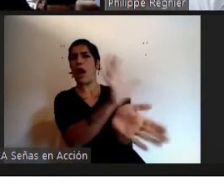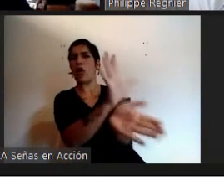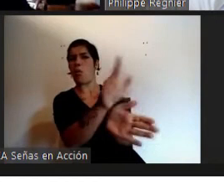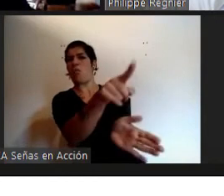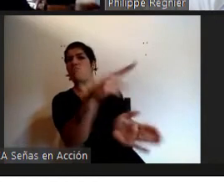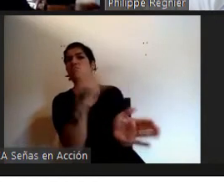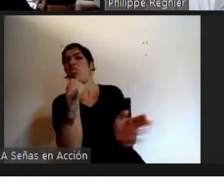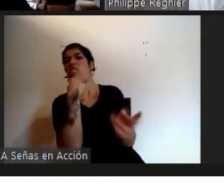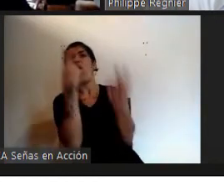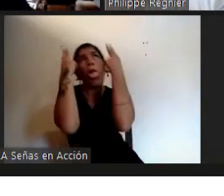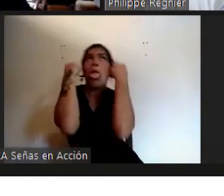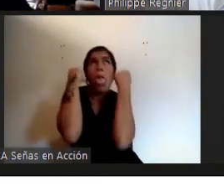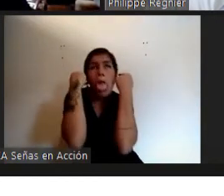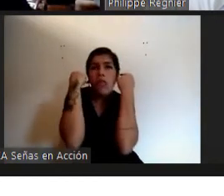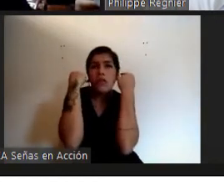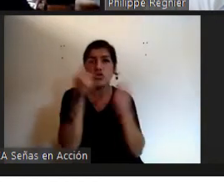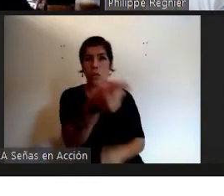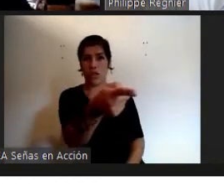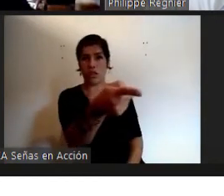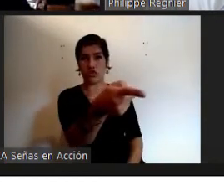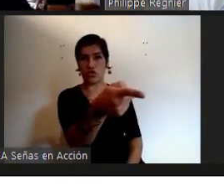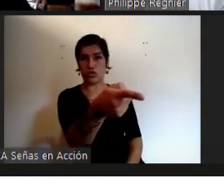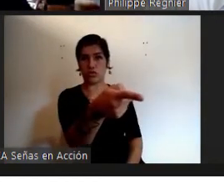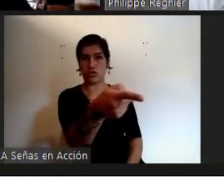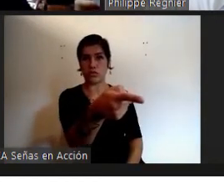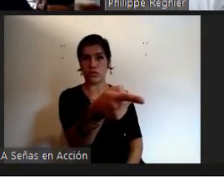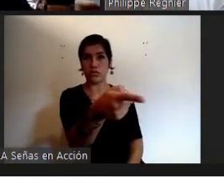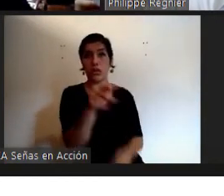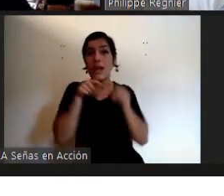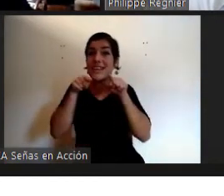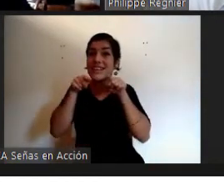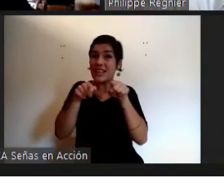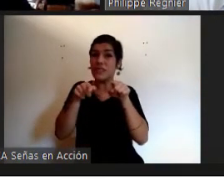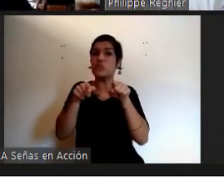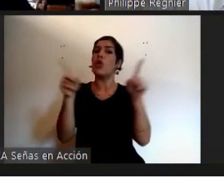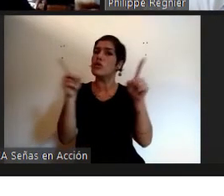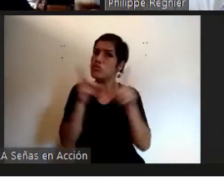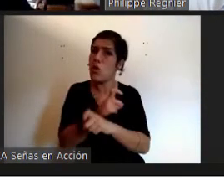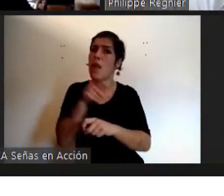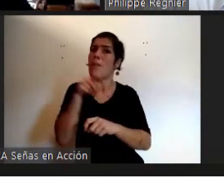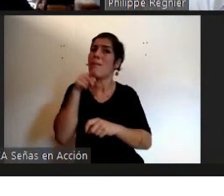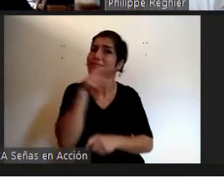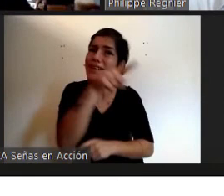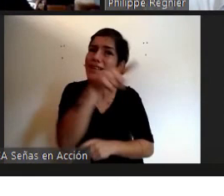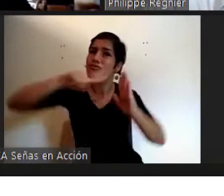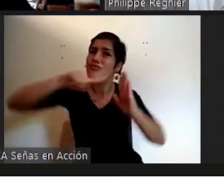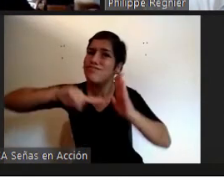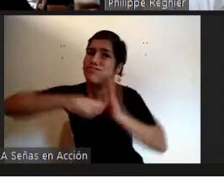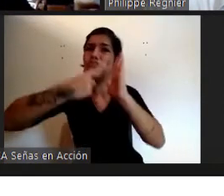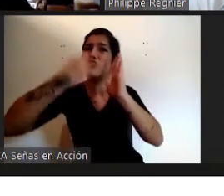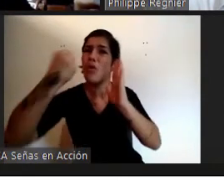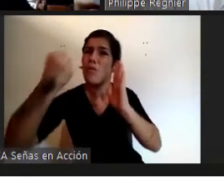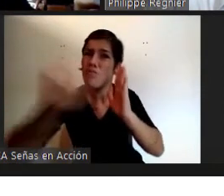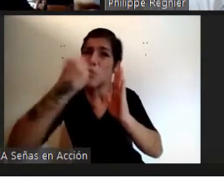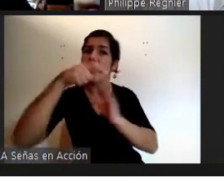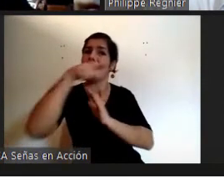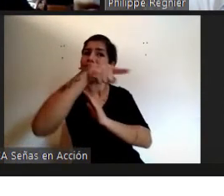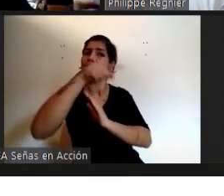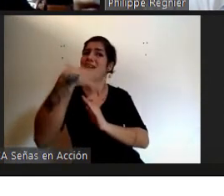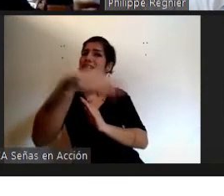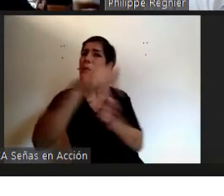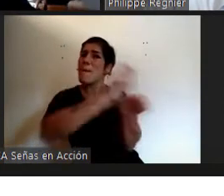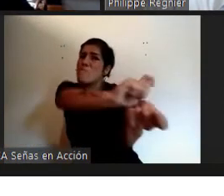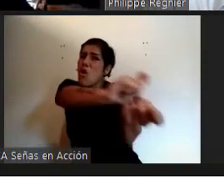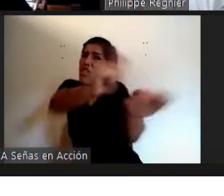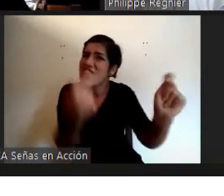is how to generate a social field that should not be at the mercy of